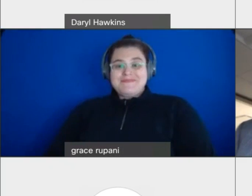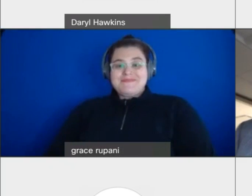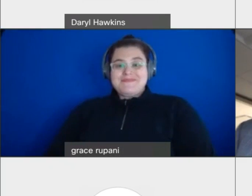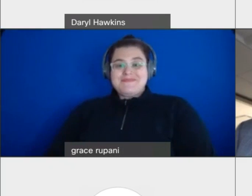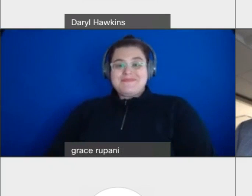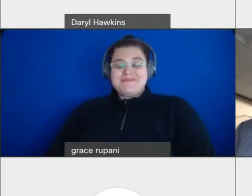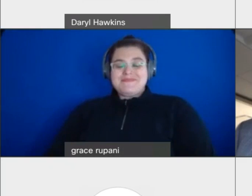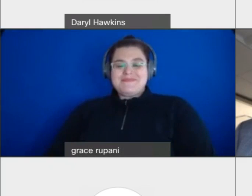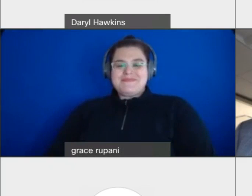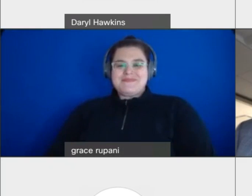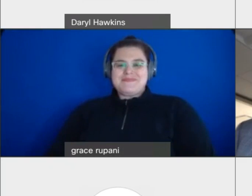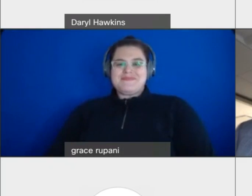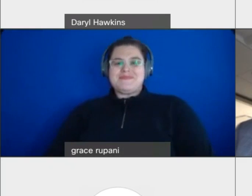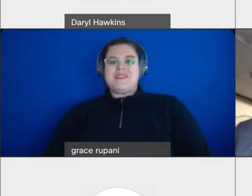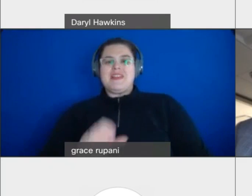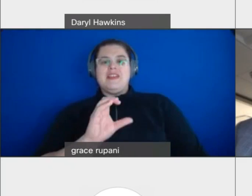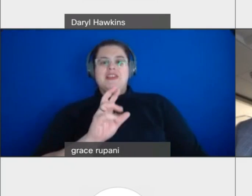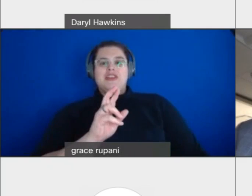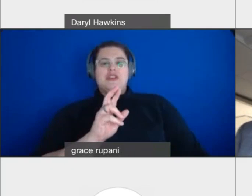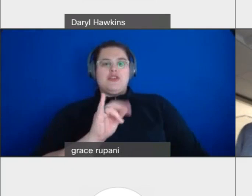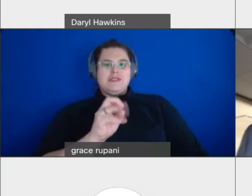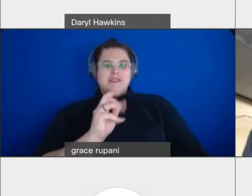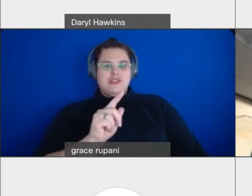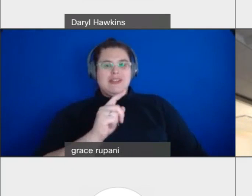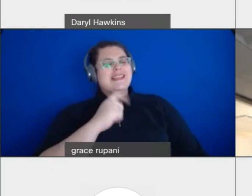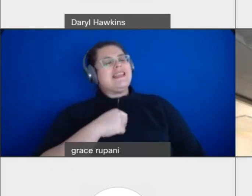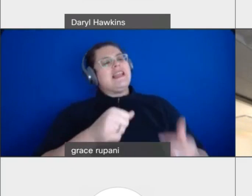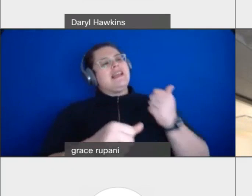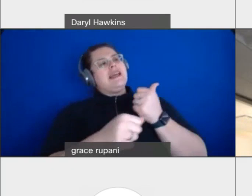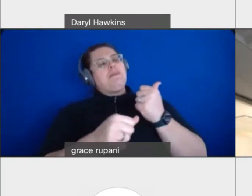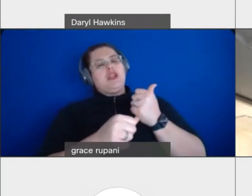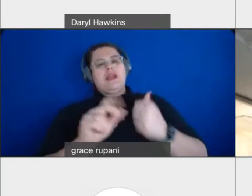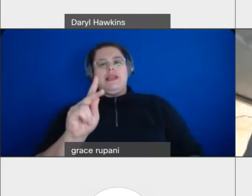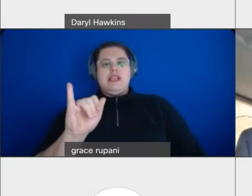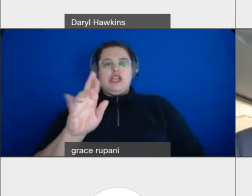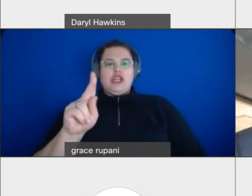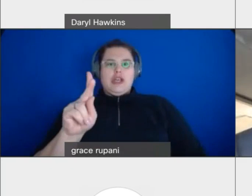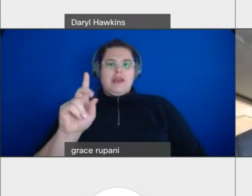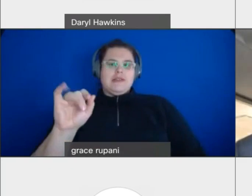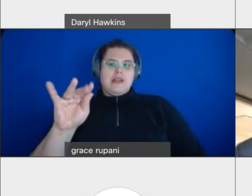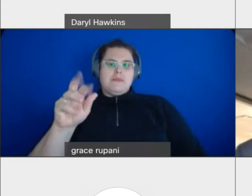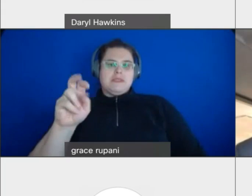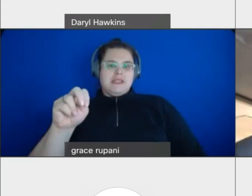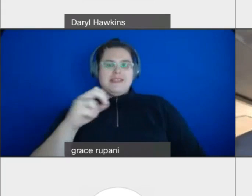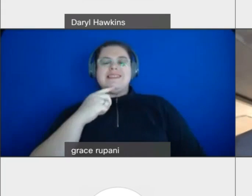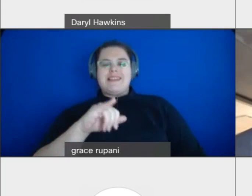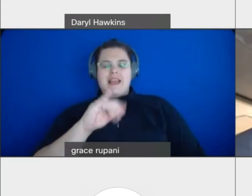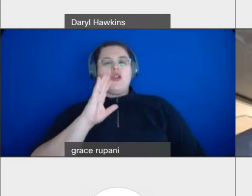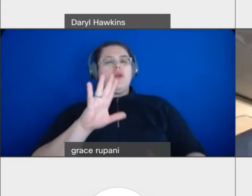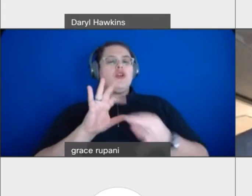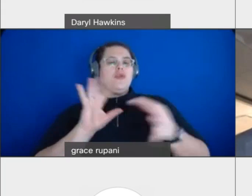Deputy Kirk Dobson sent a note that he will release more information regarding the second